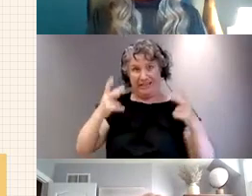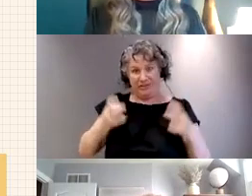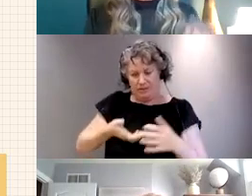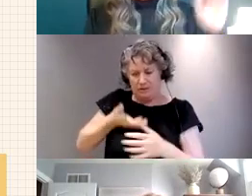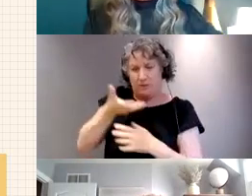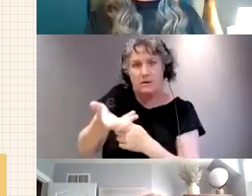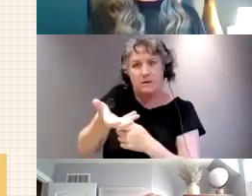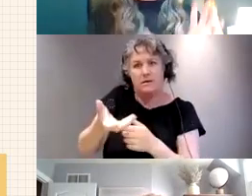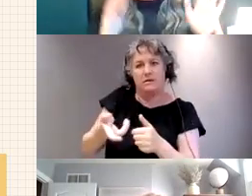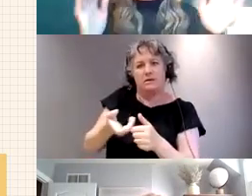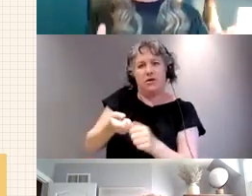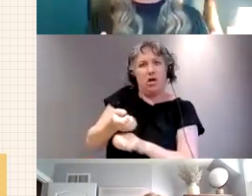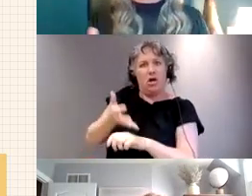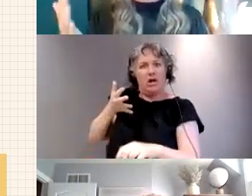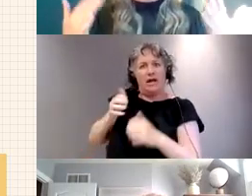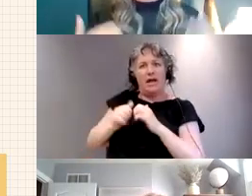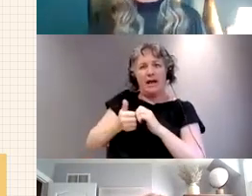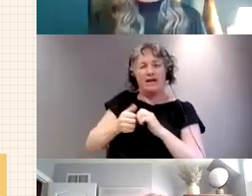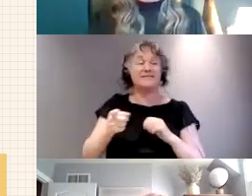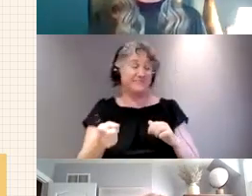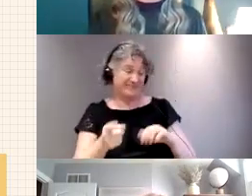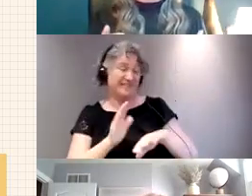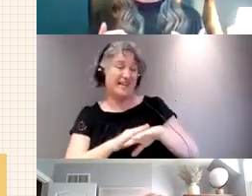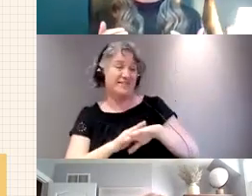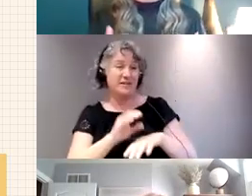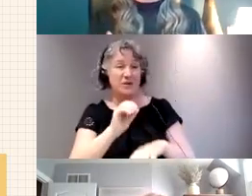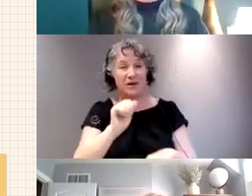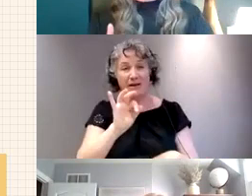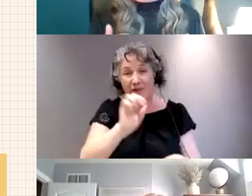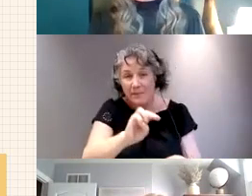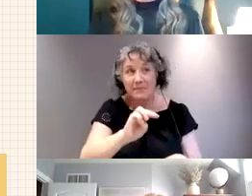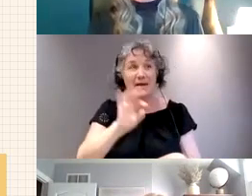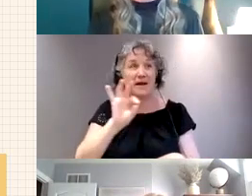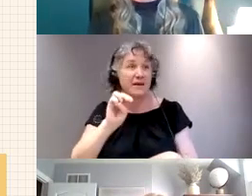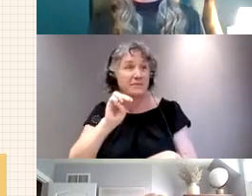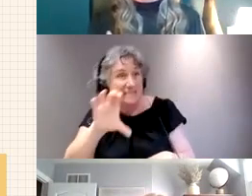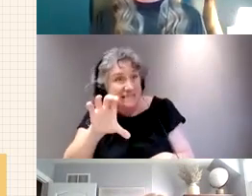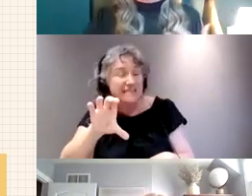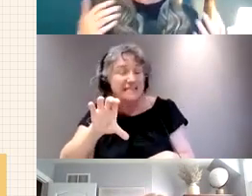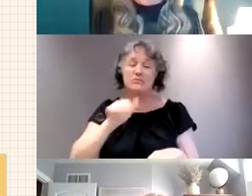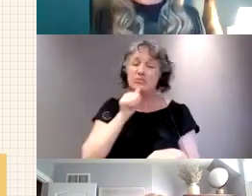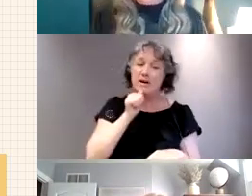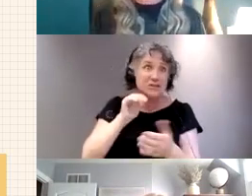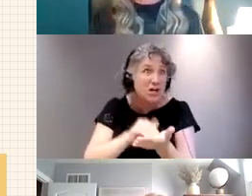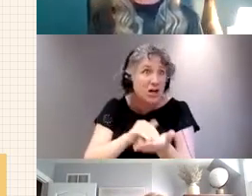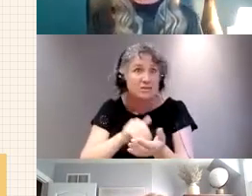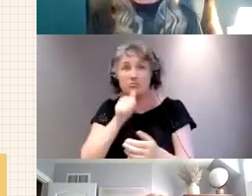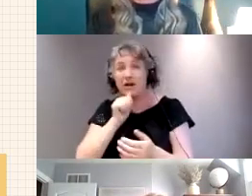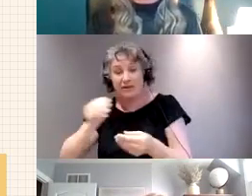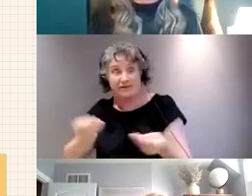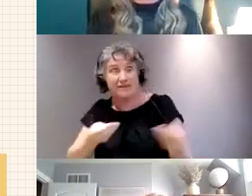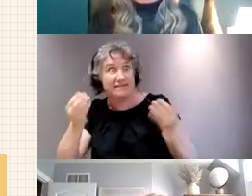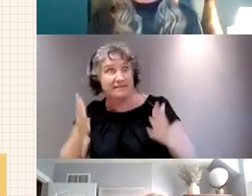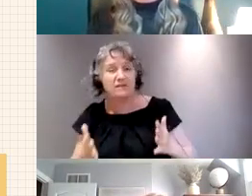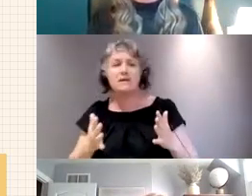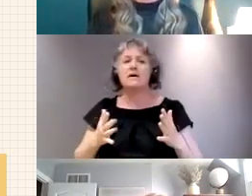advocacy piece, you can talk to OAFM, you can talk to FMC, you can talk to private practitioners. We would really like to be, these conversations